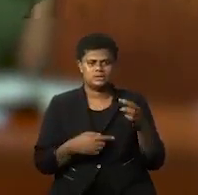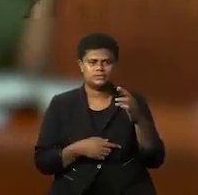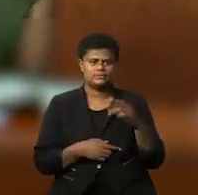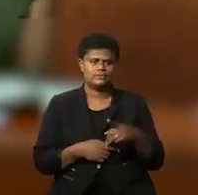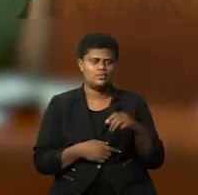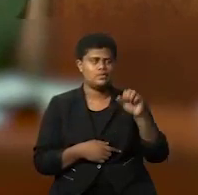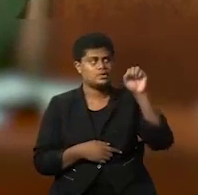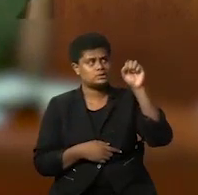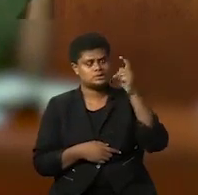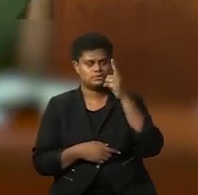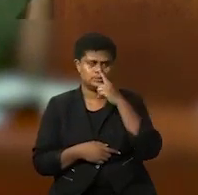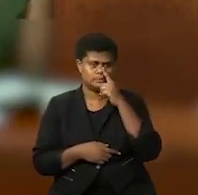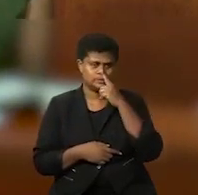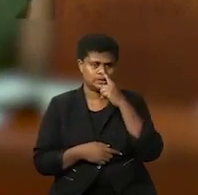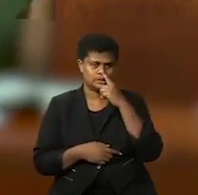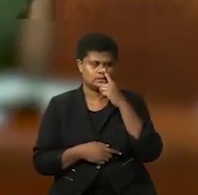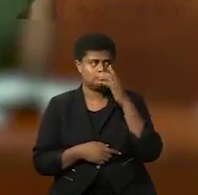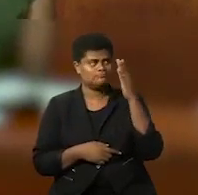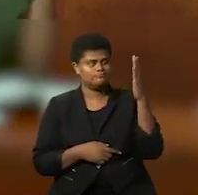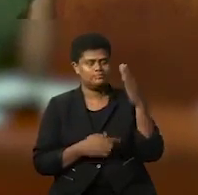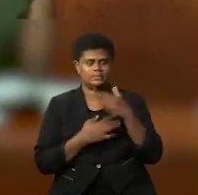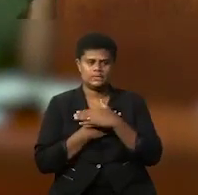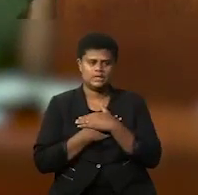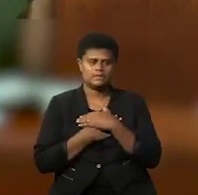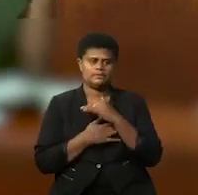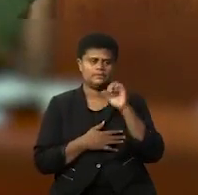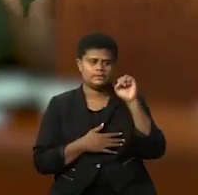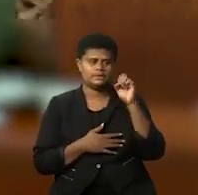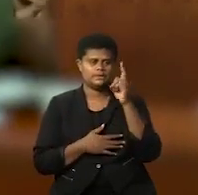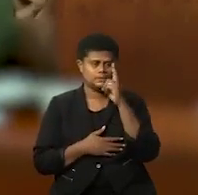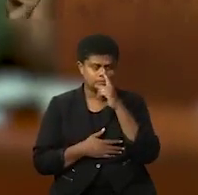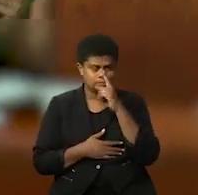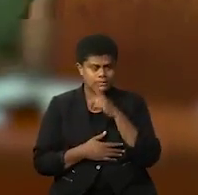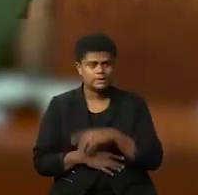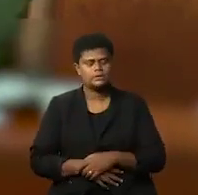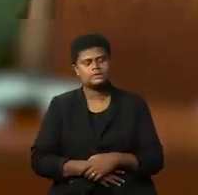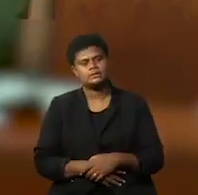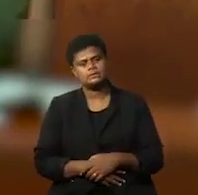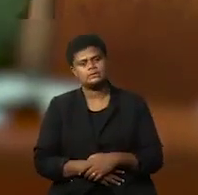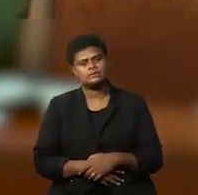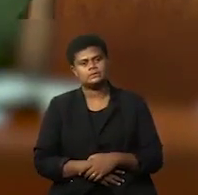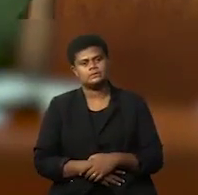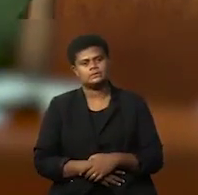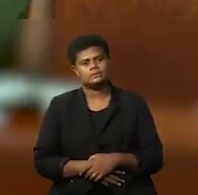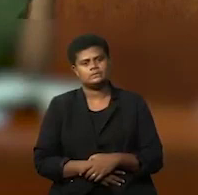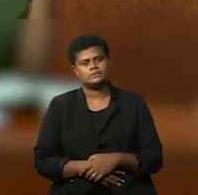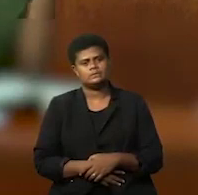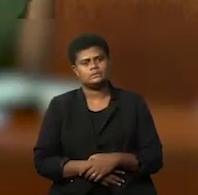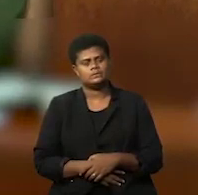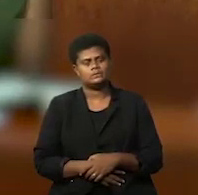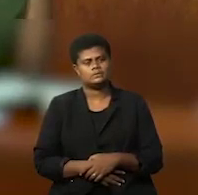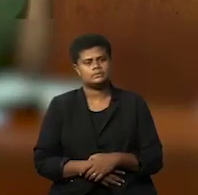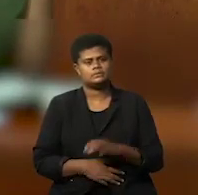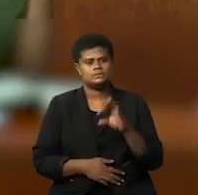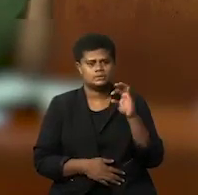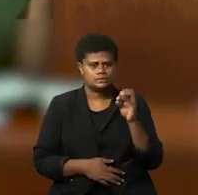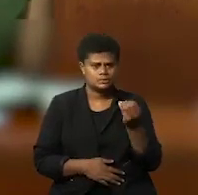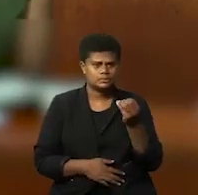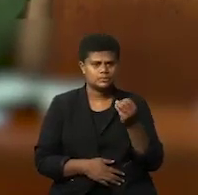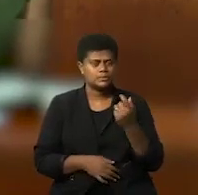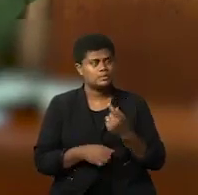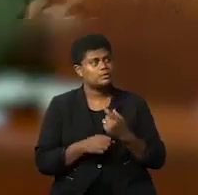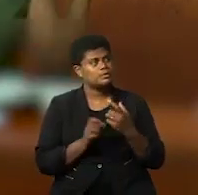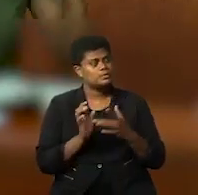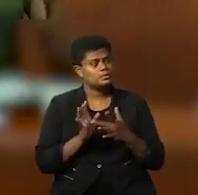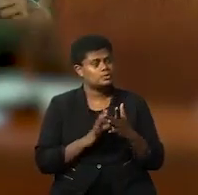Bible that says that. So that is why. It's because it represents certainty that our sins are, in terms of the sanctuary, that our sins